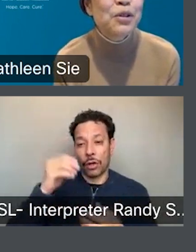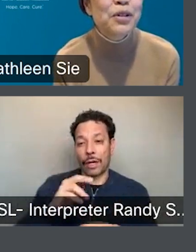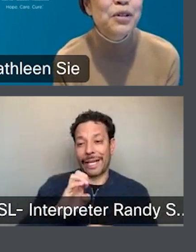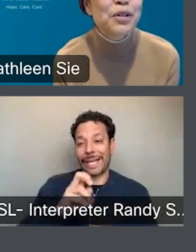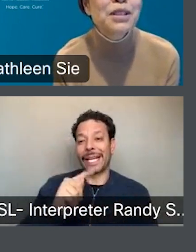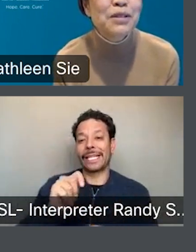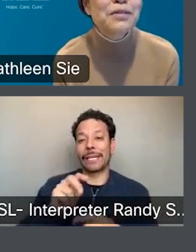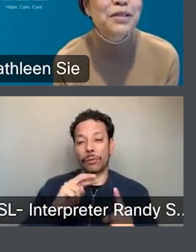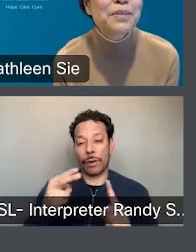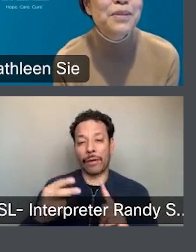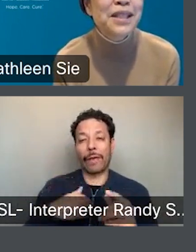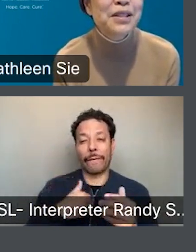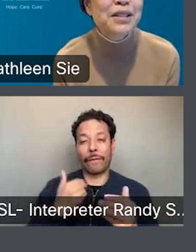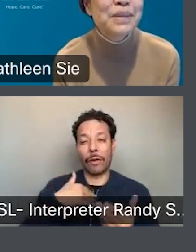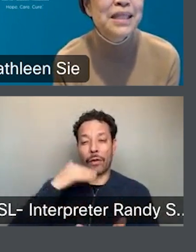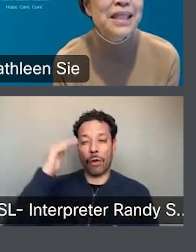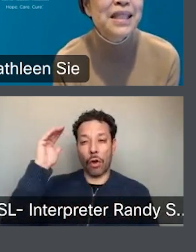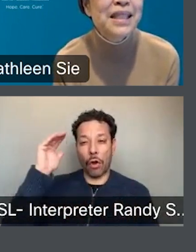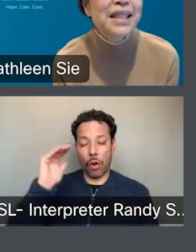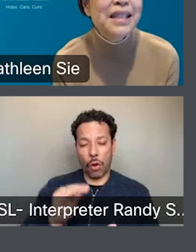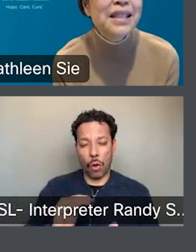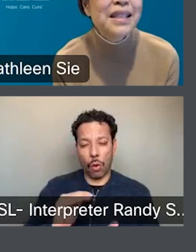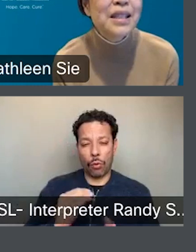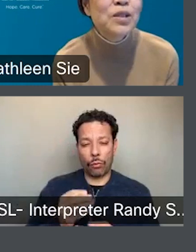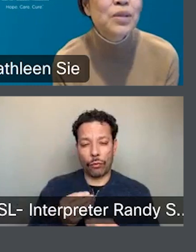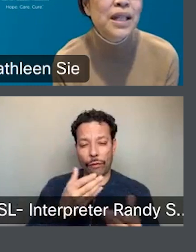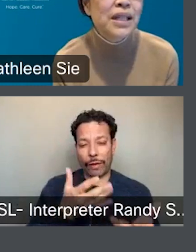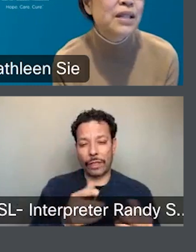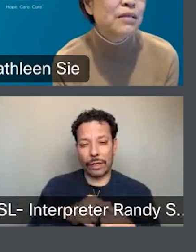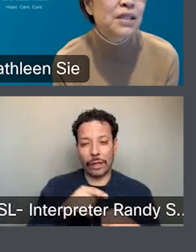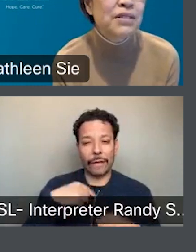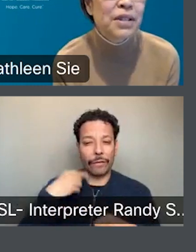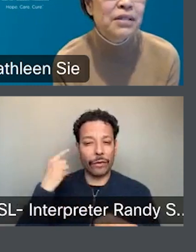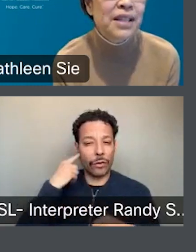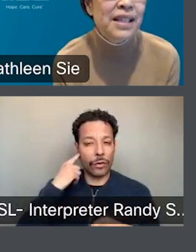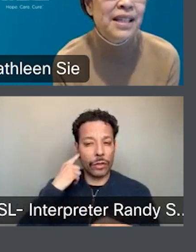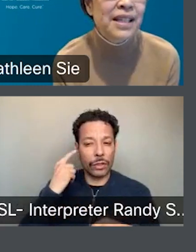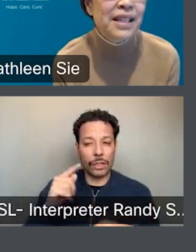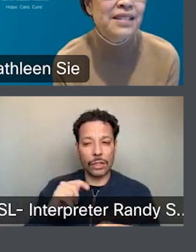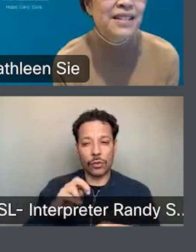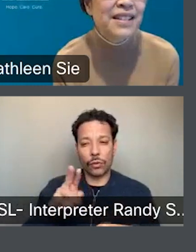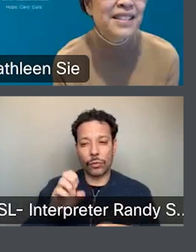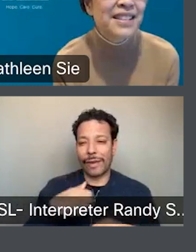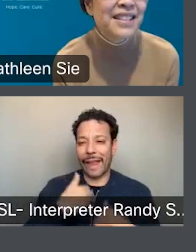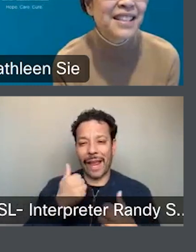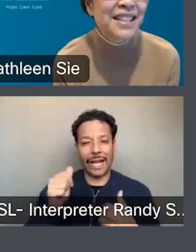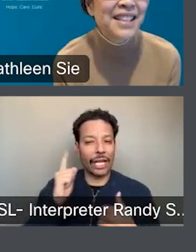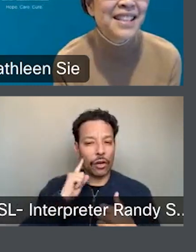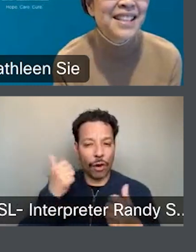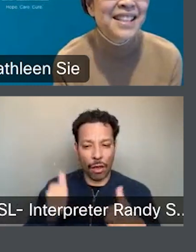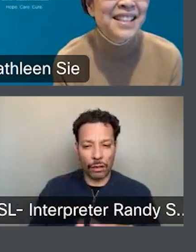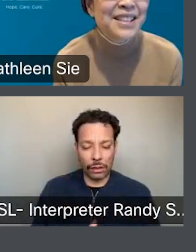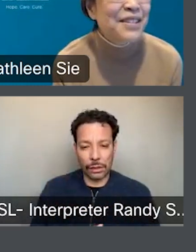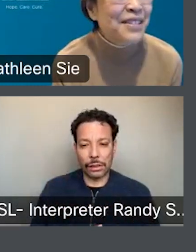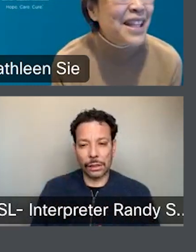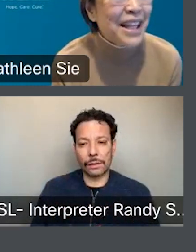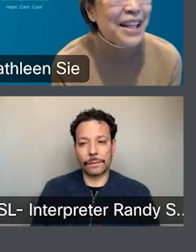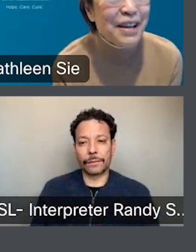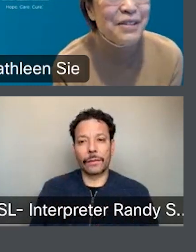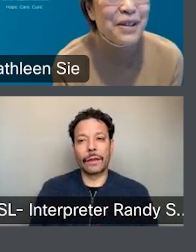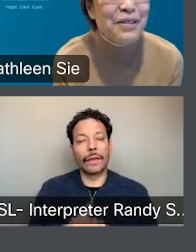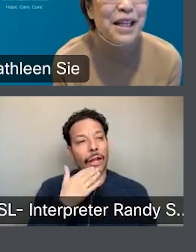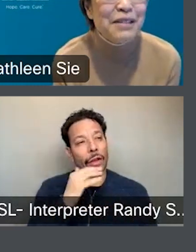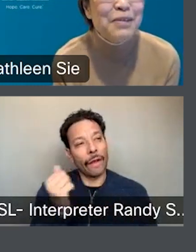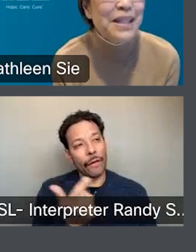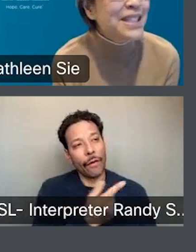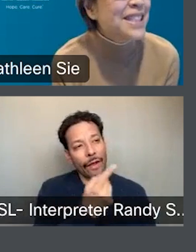lower threshold for putting tubes in the kids with any degree of underlying hearing loss. So thank you everyone for